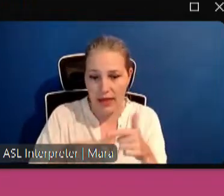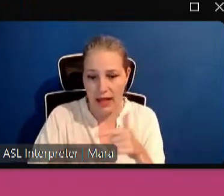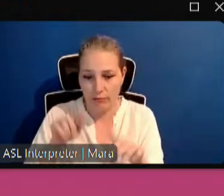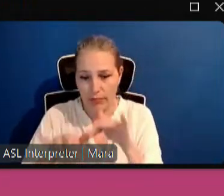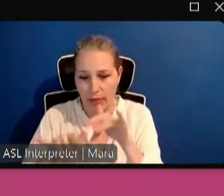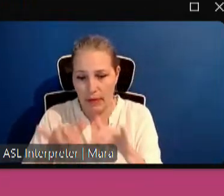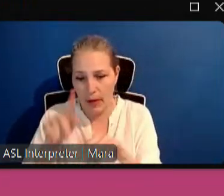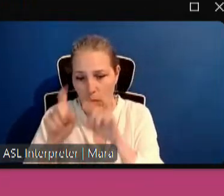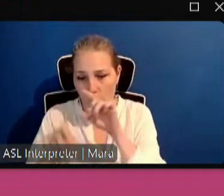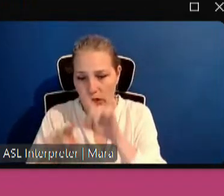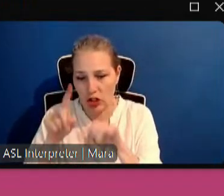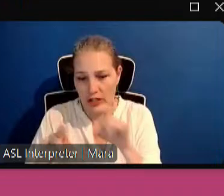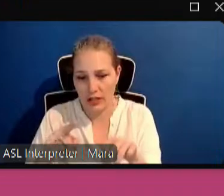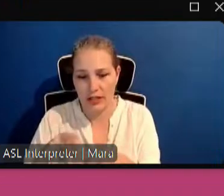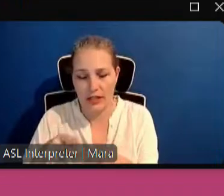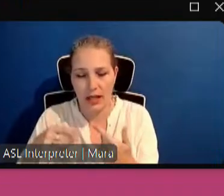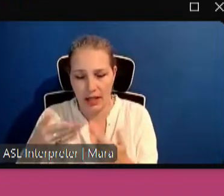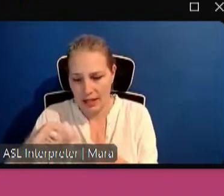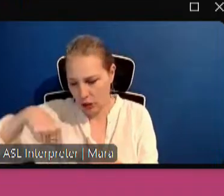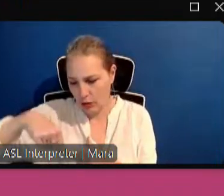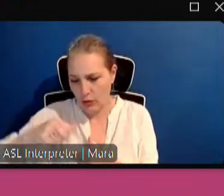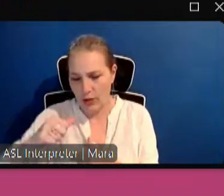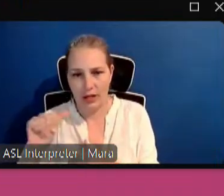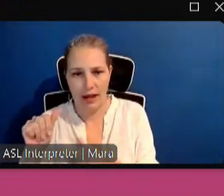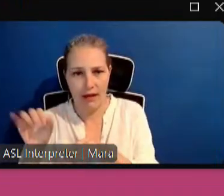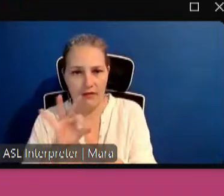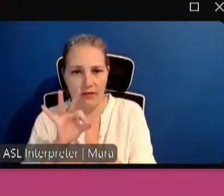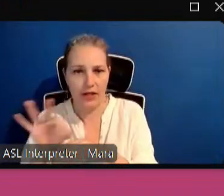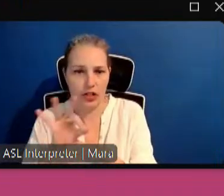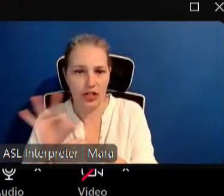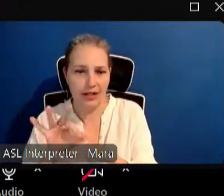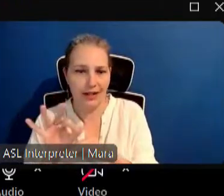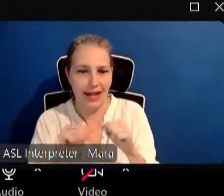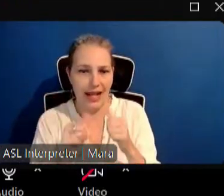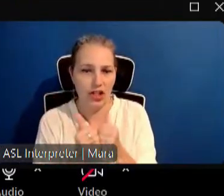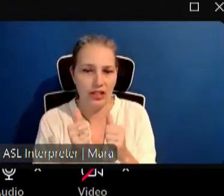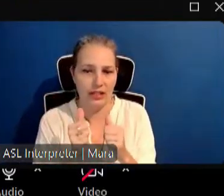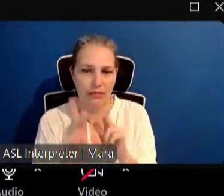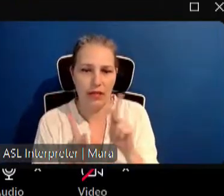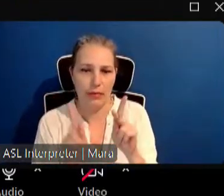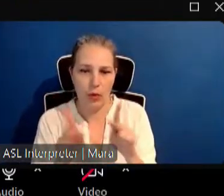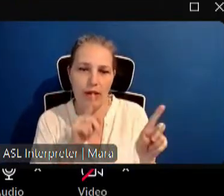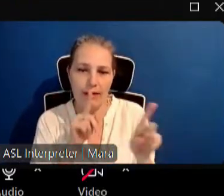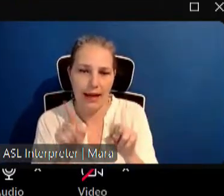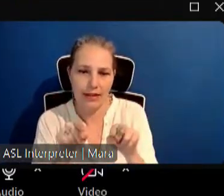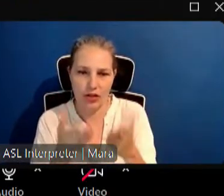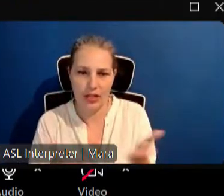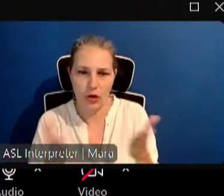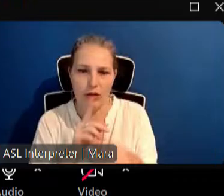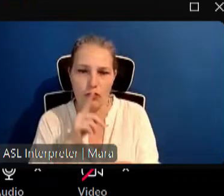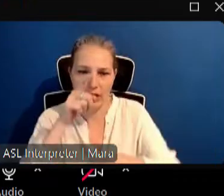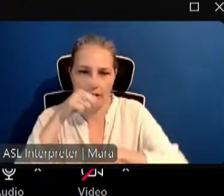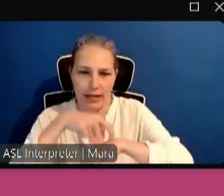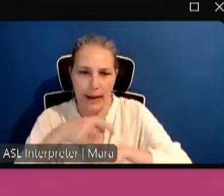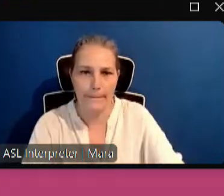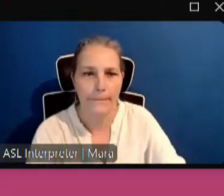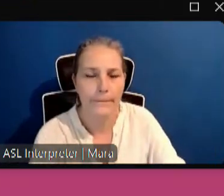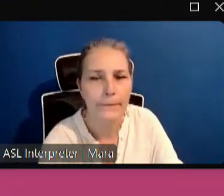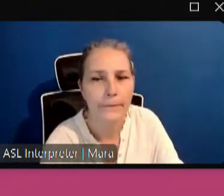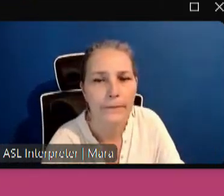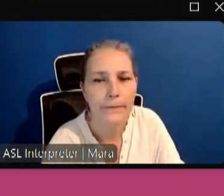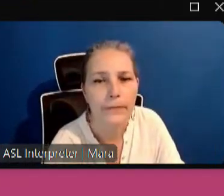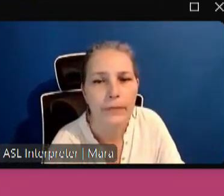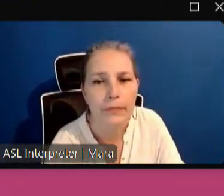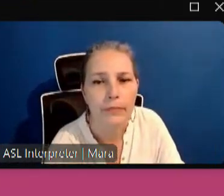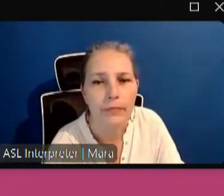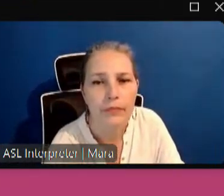agency representatives will answer them in real time. Moving on to our next presentation with Kiara from the Department